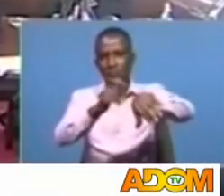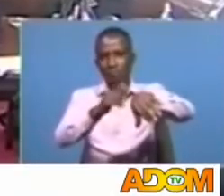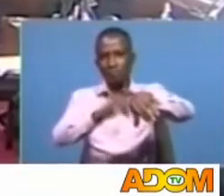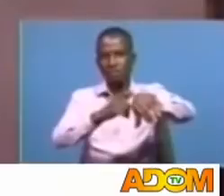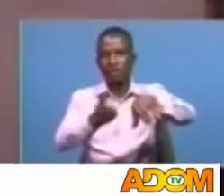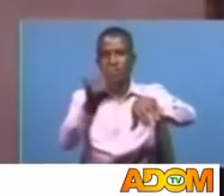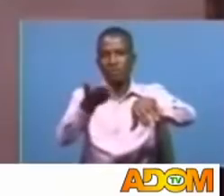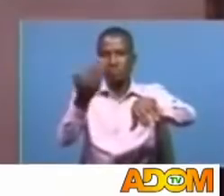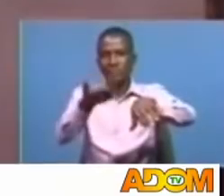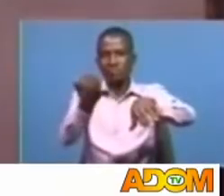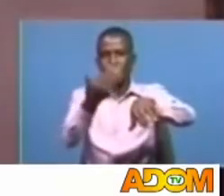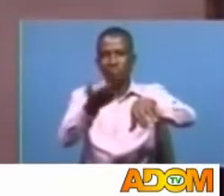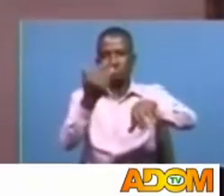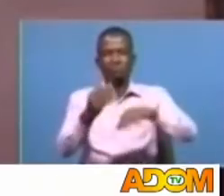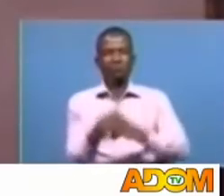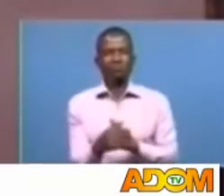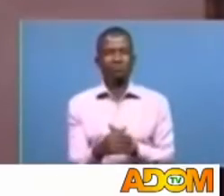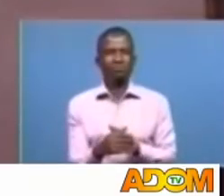My lord,